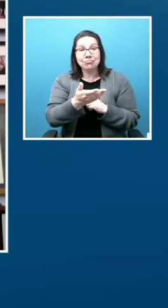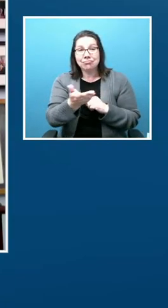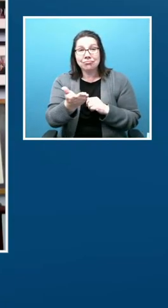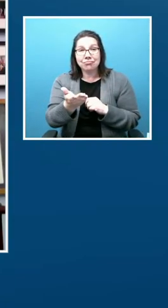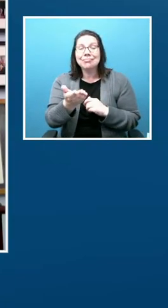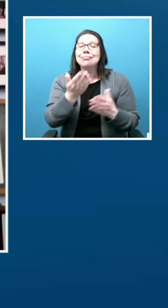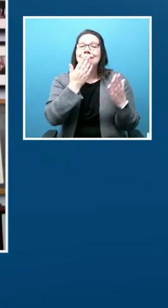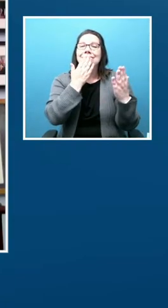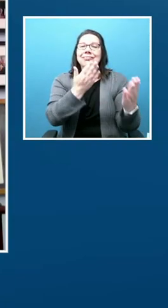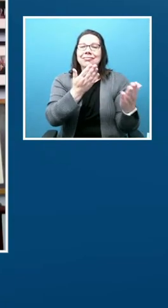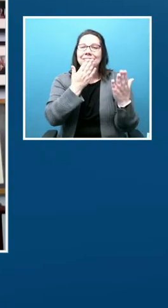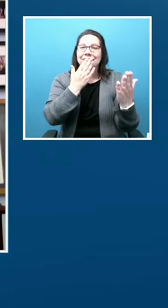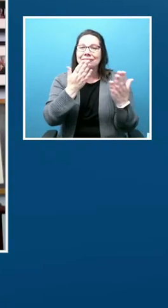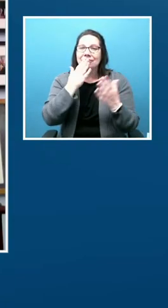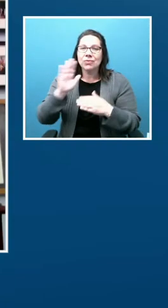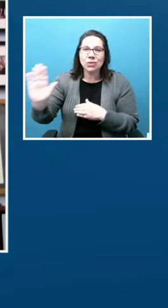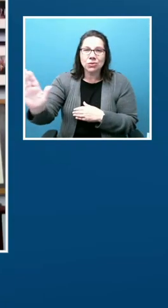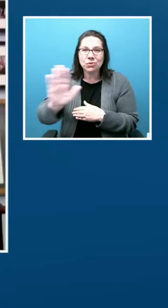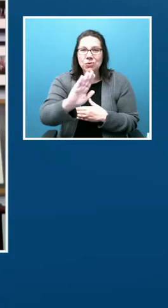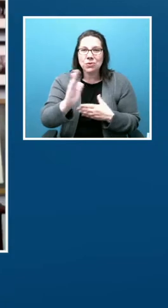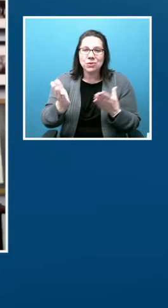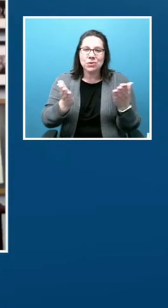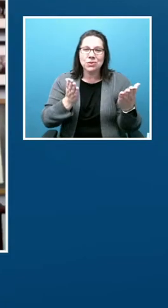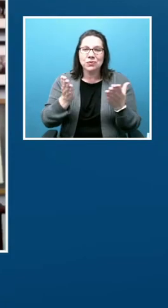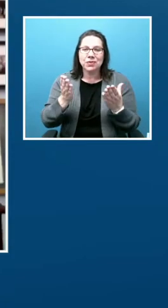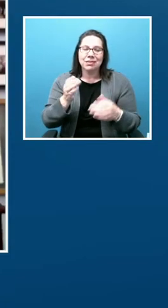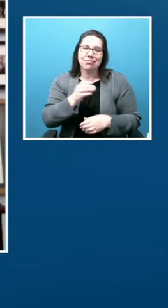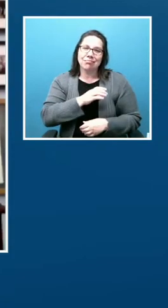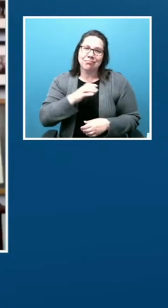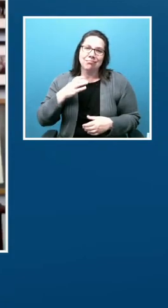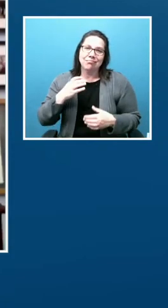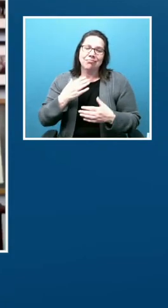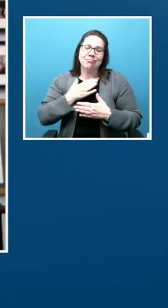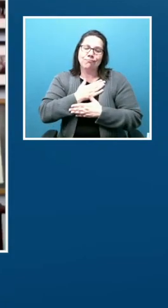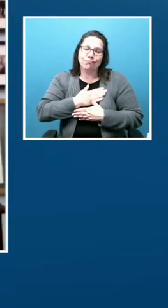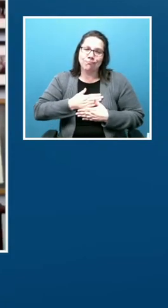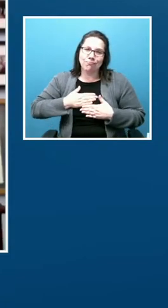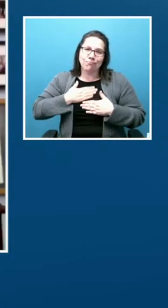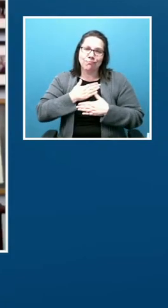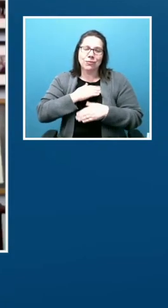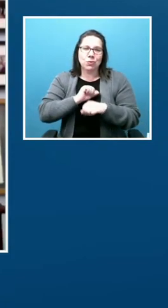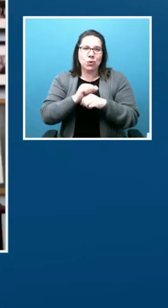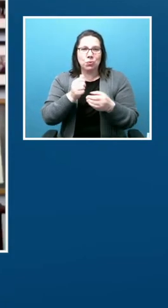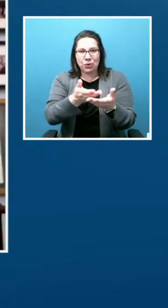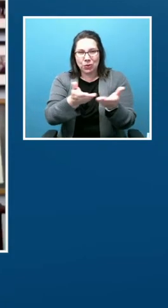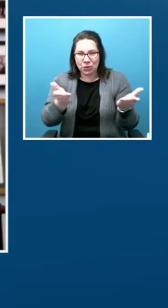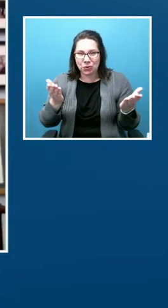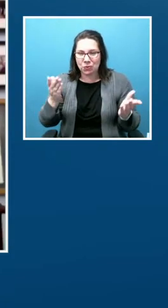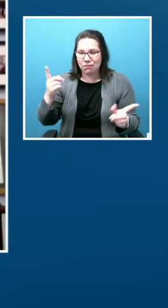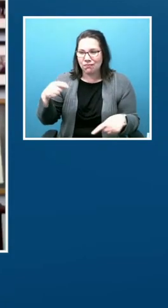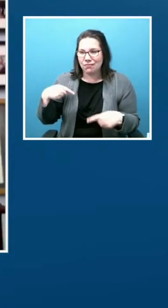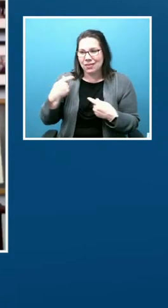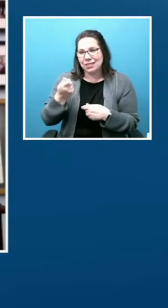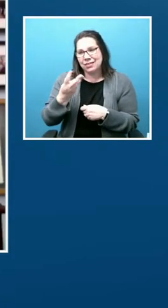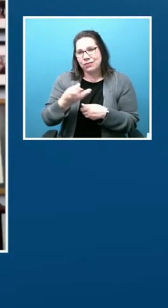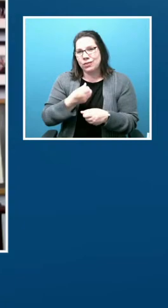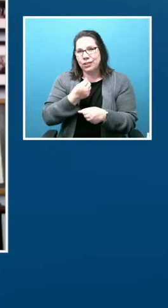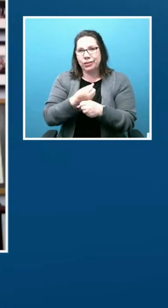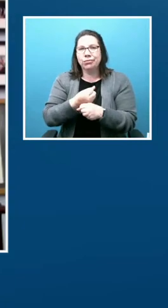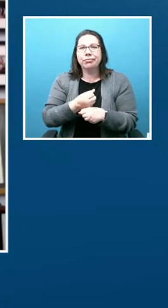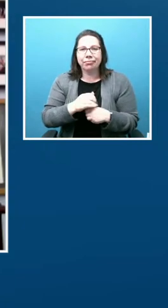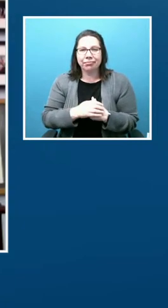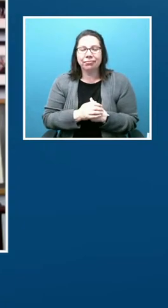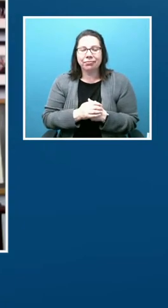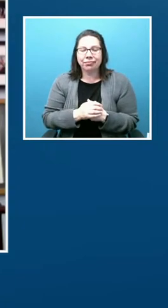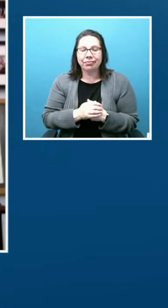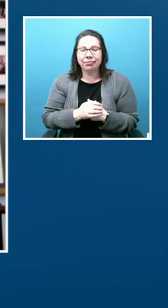Thank you so much for your service, committee. It's been a pleasure working with you over the last few years, and